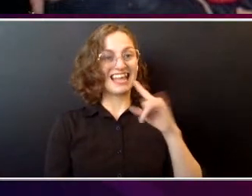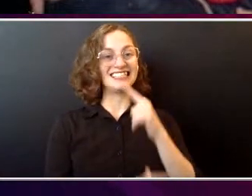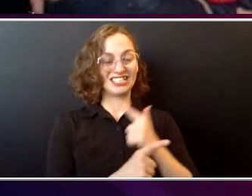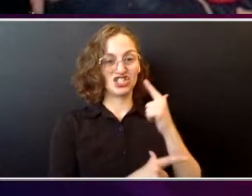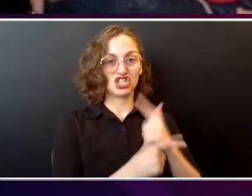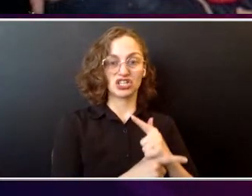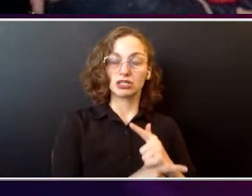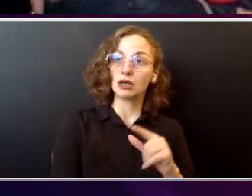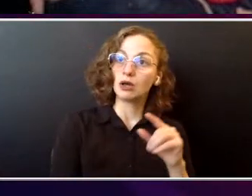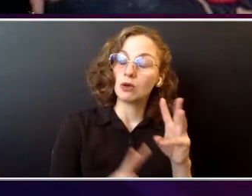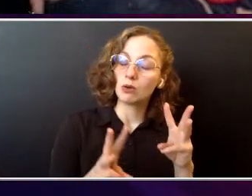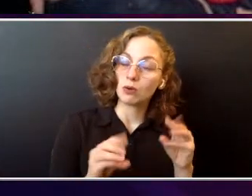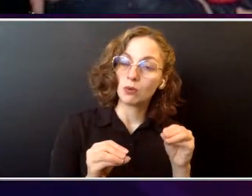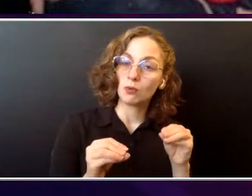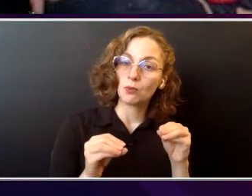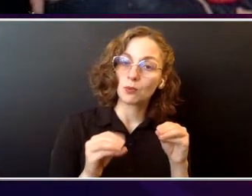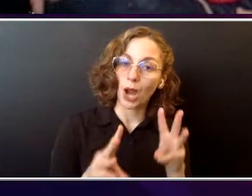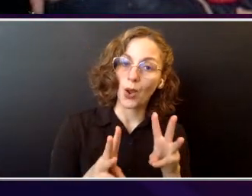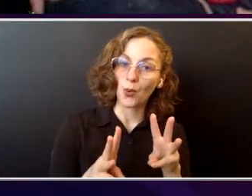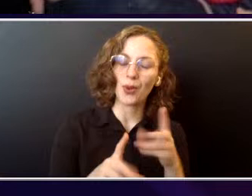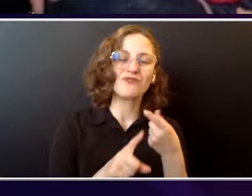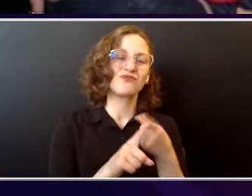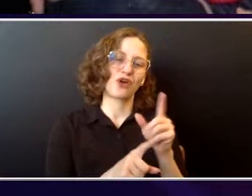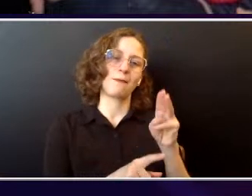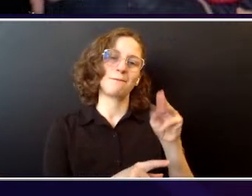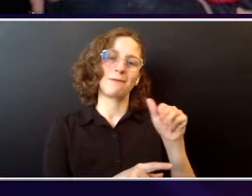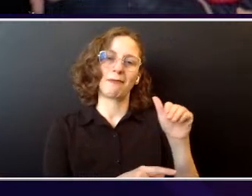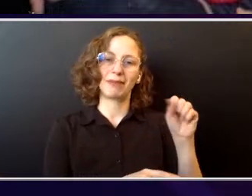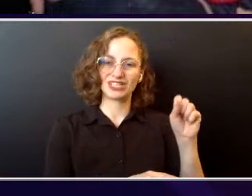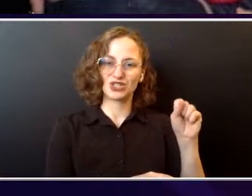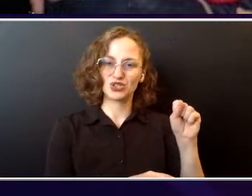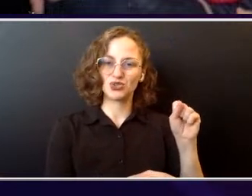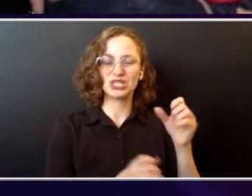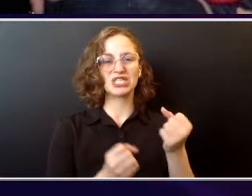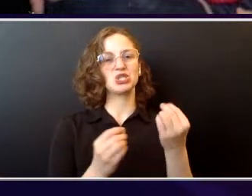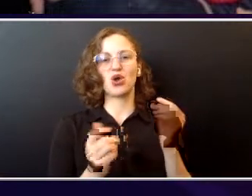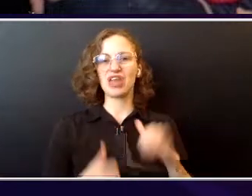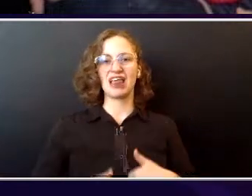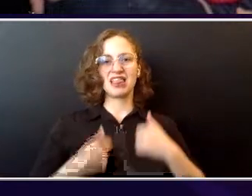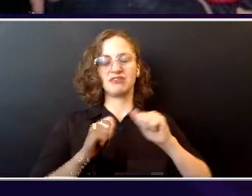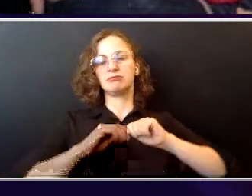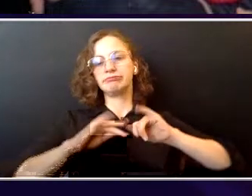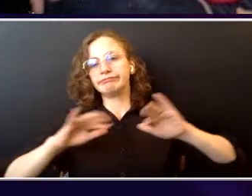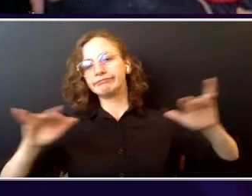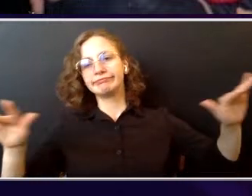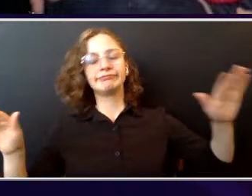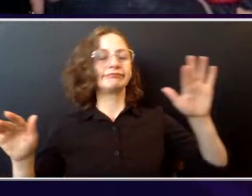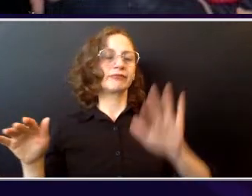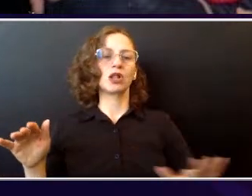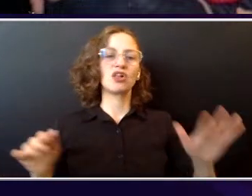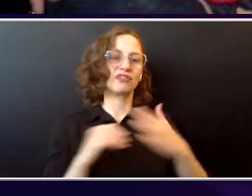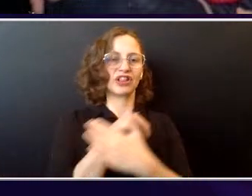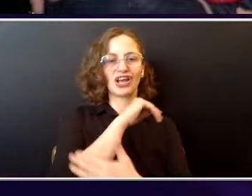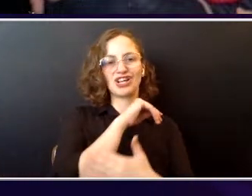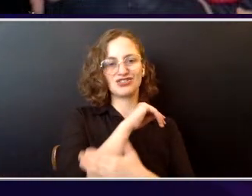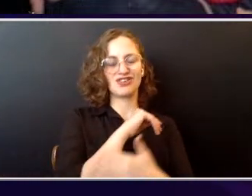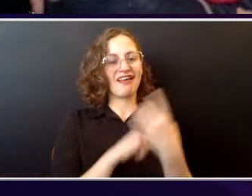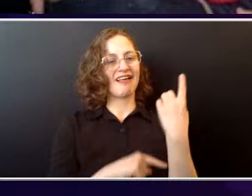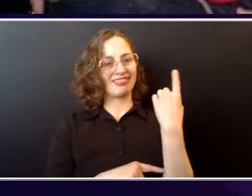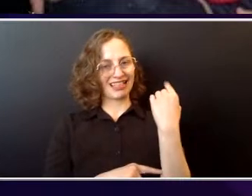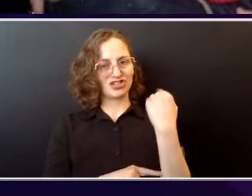And I'm from Massachusetts originally, so they're all over the country. And I had my 70th birthday last year,